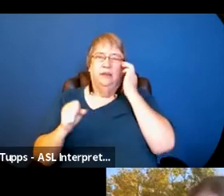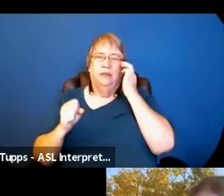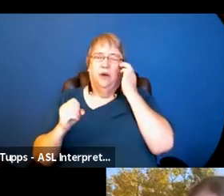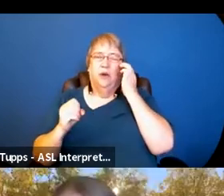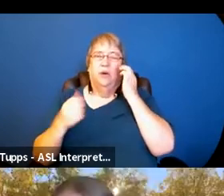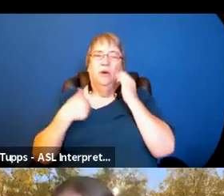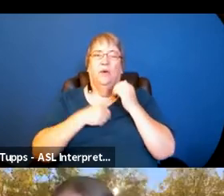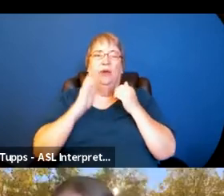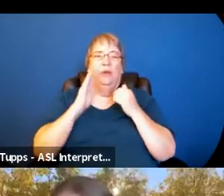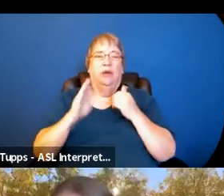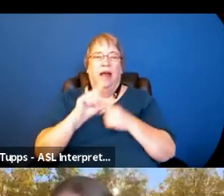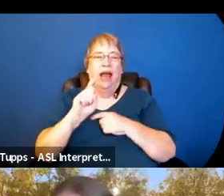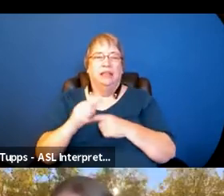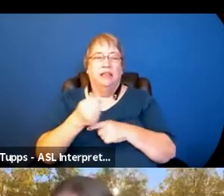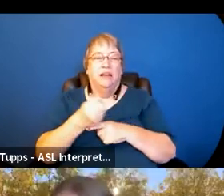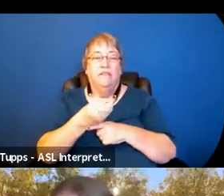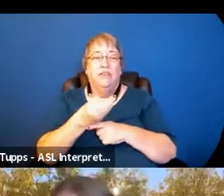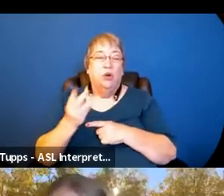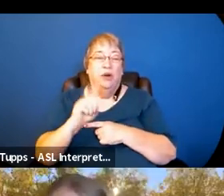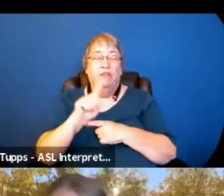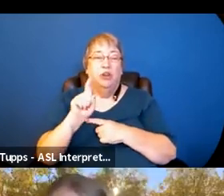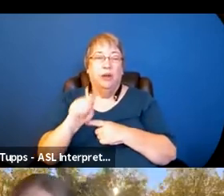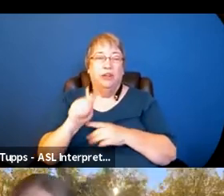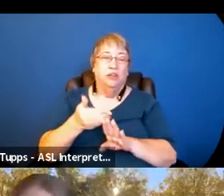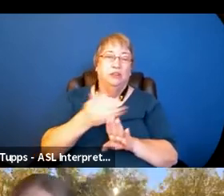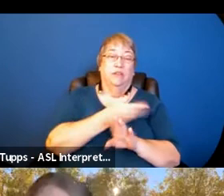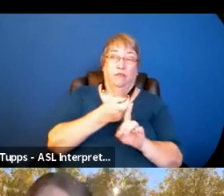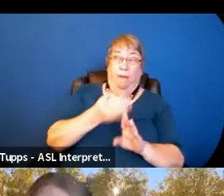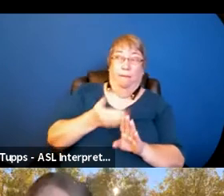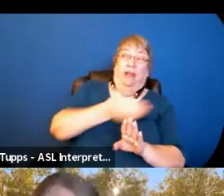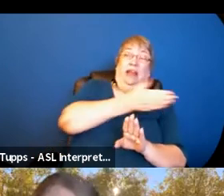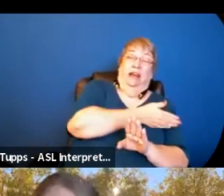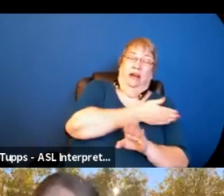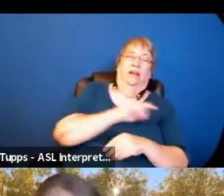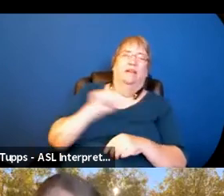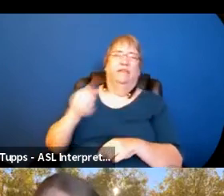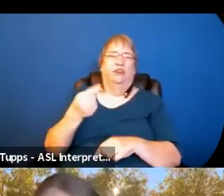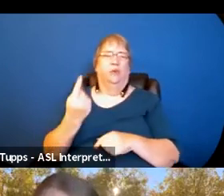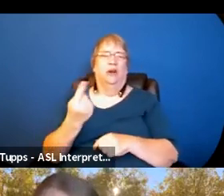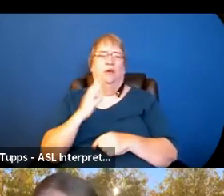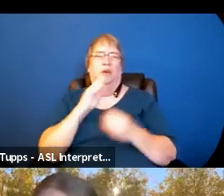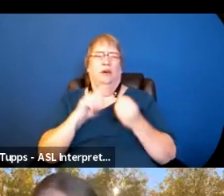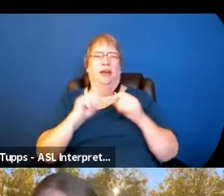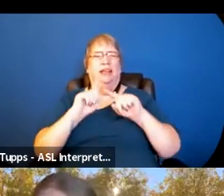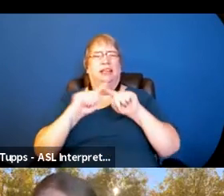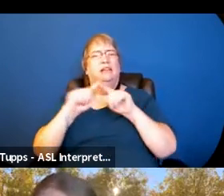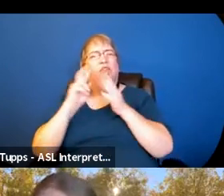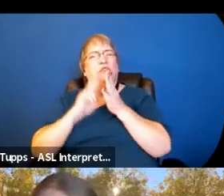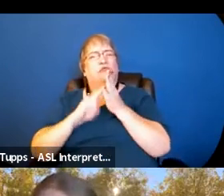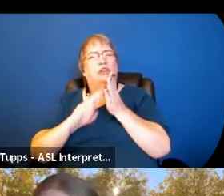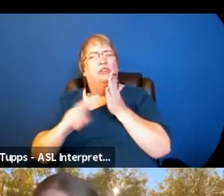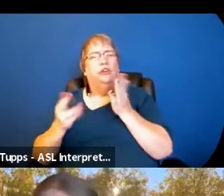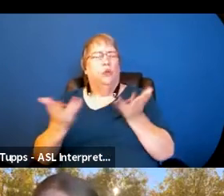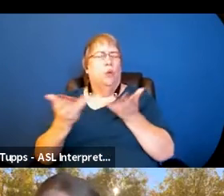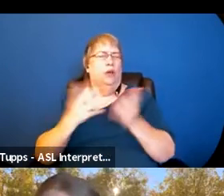We'll go through a few of the questions that were submitted in advance. And so the first one was kind of about the different research that is included in the